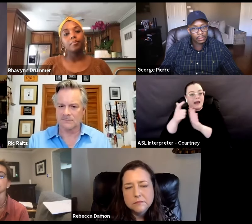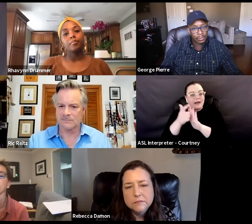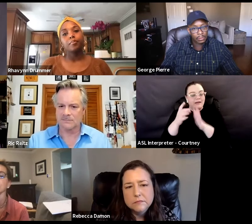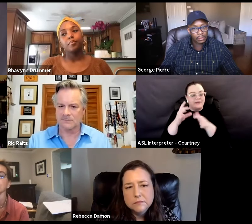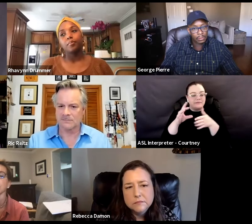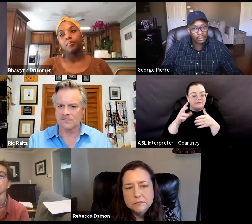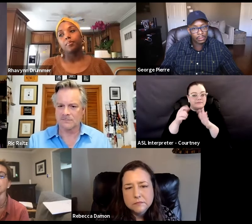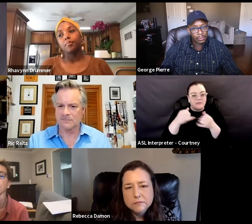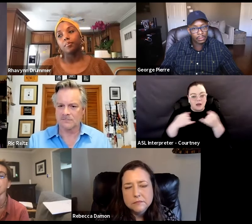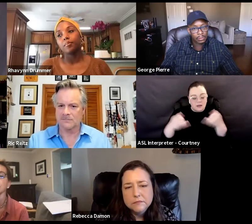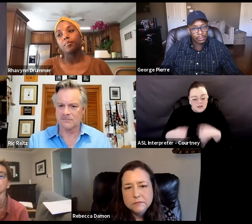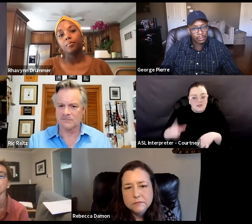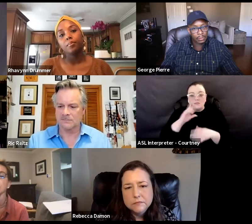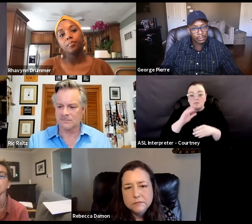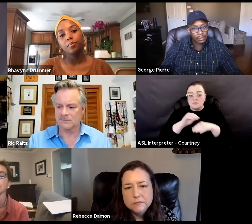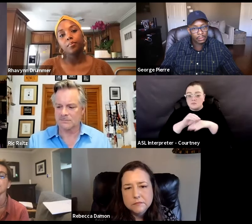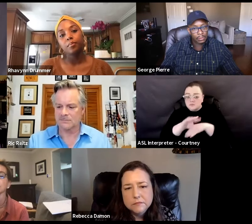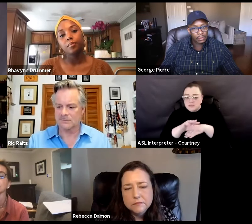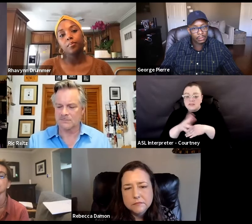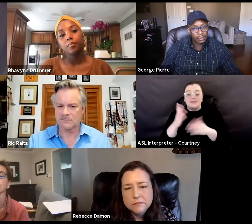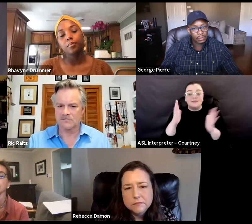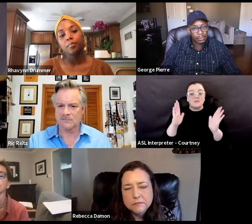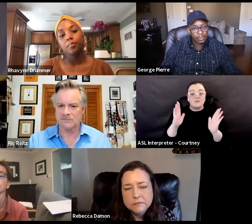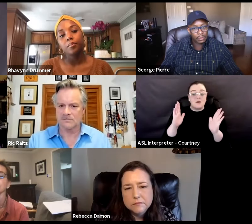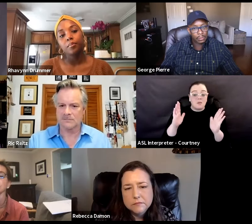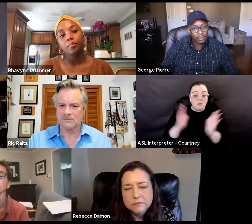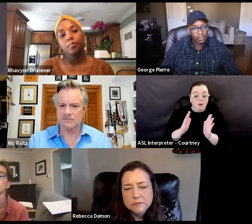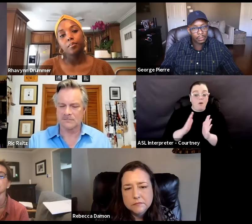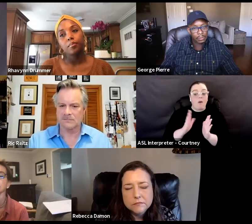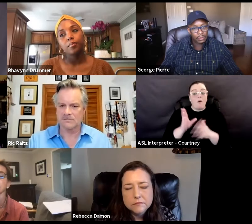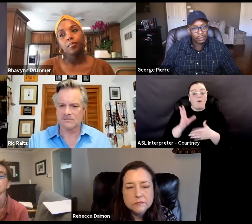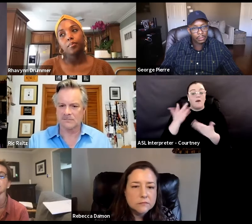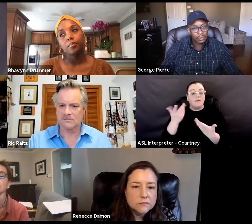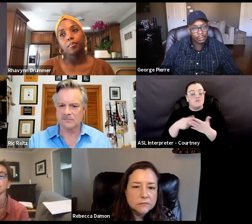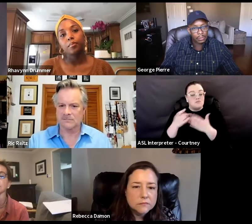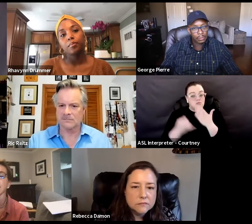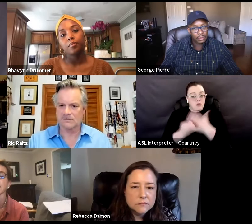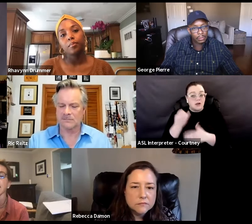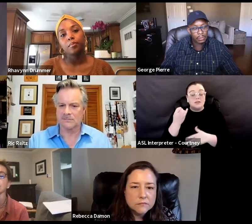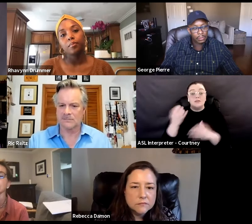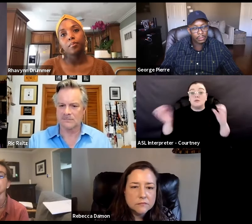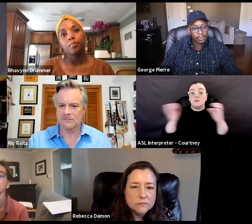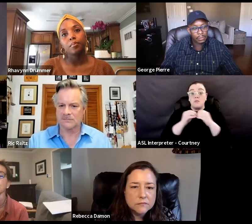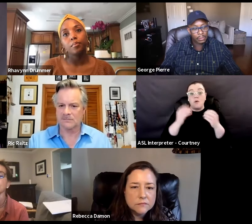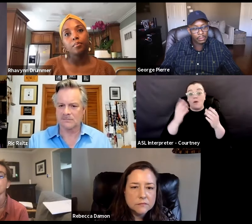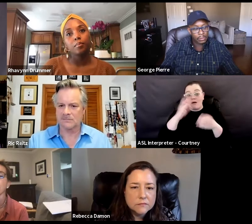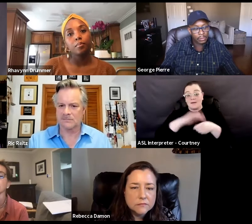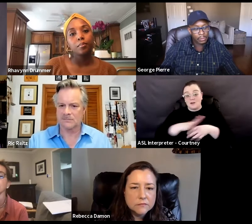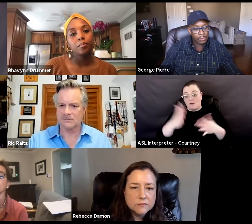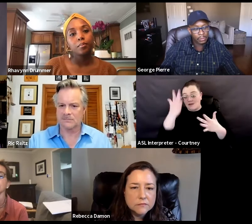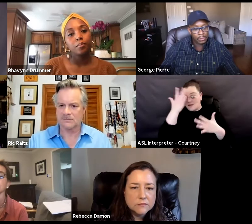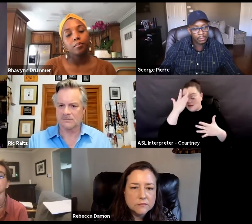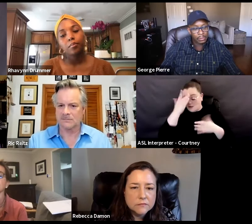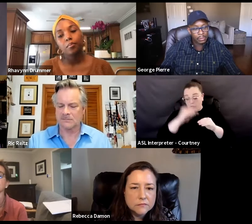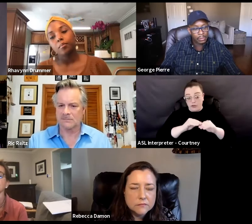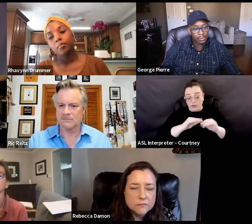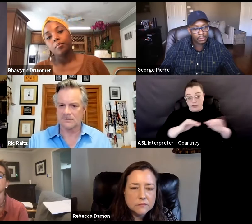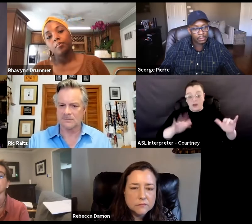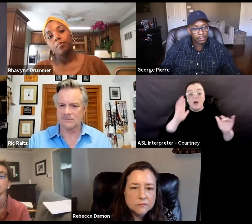is discovered regarding the virus, more infections or fewer serious cases, will SAG-AFTRA be proactive in